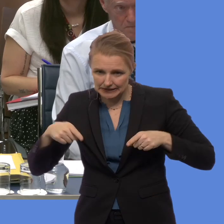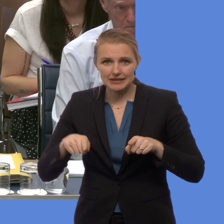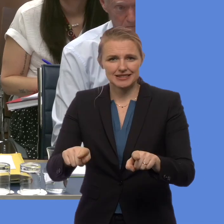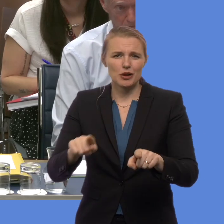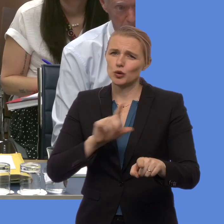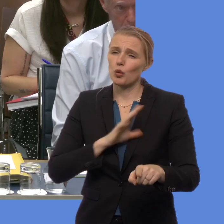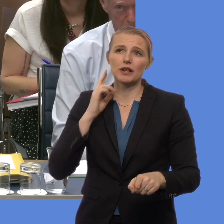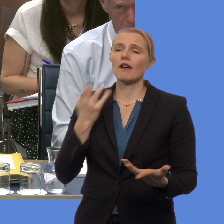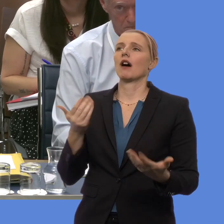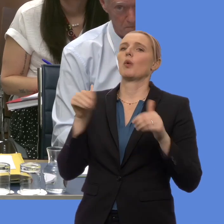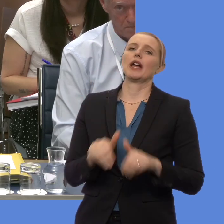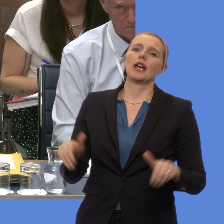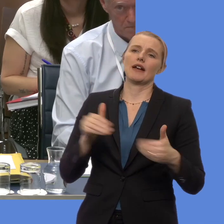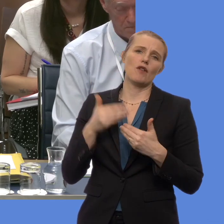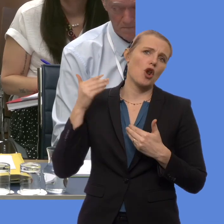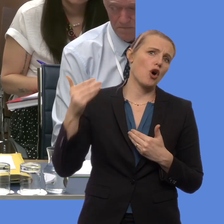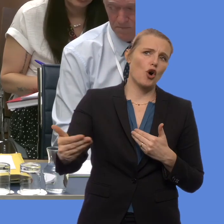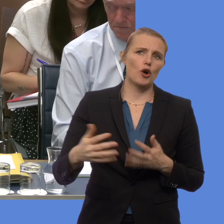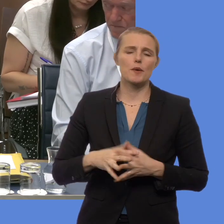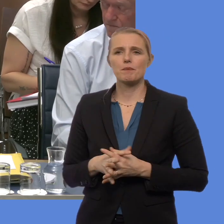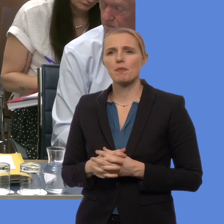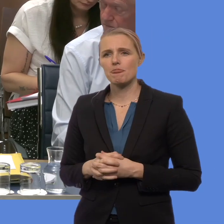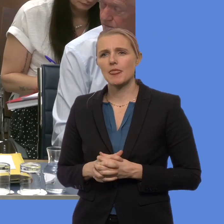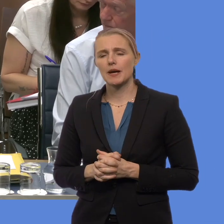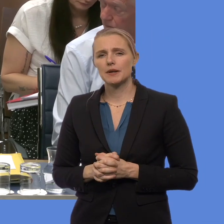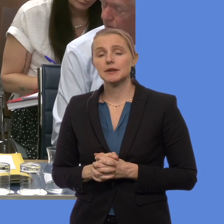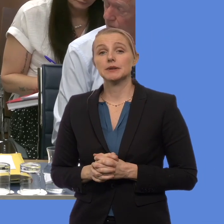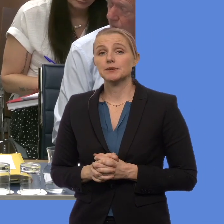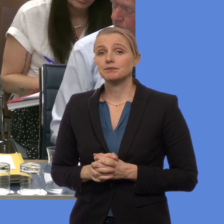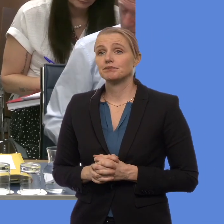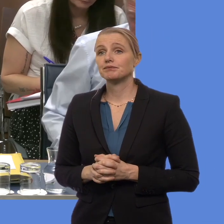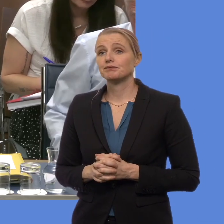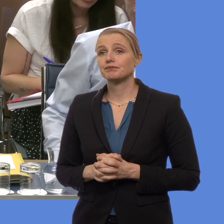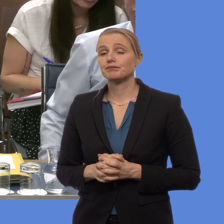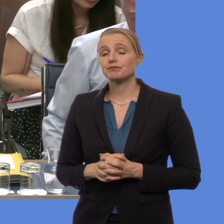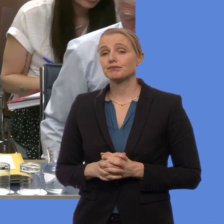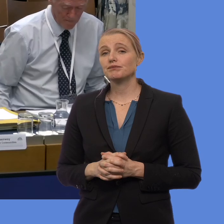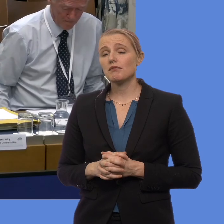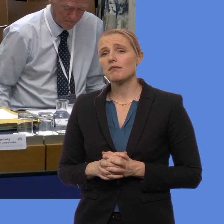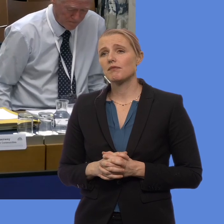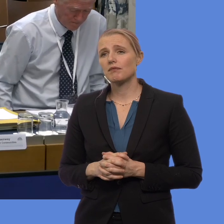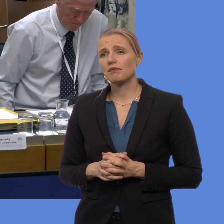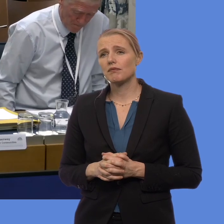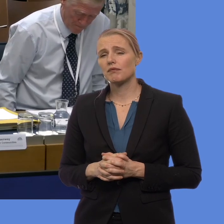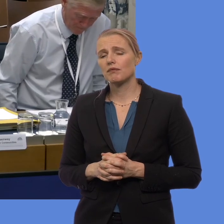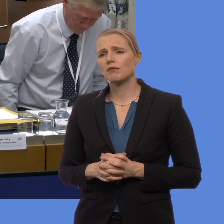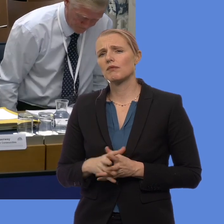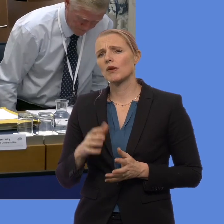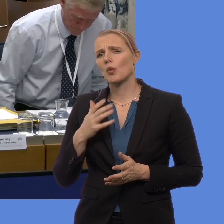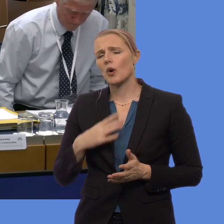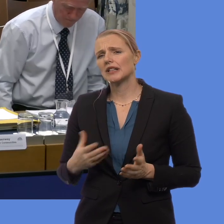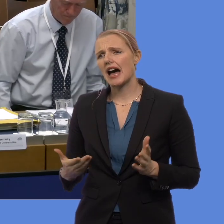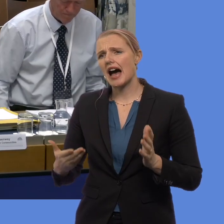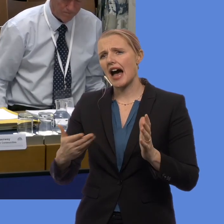difference. Go ahead, Tommy. I was just going to add to what Ian has said there, that part of the bill will be